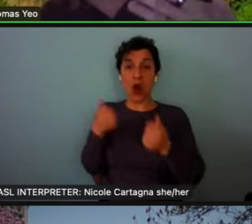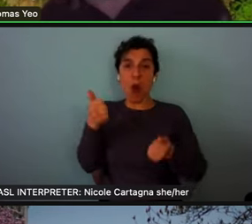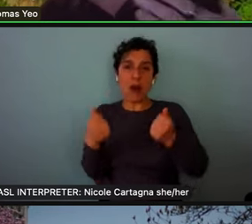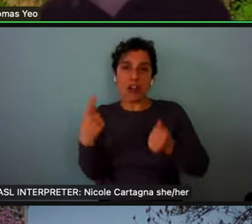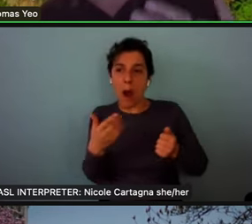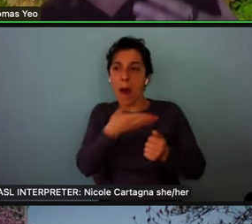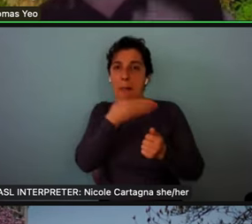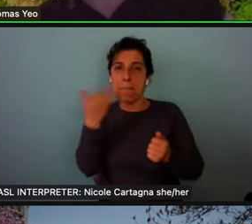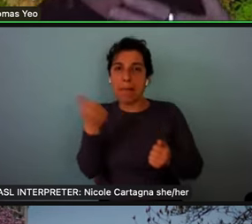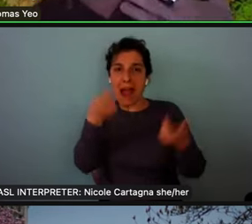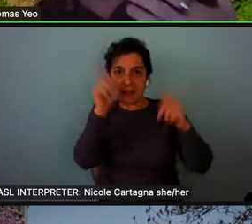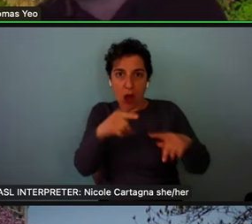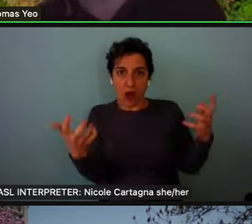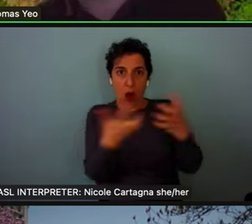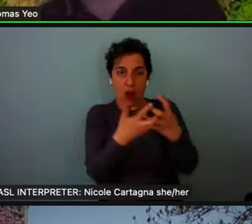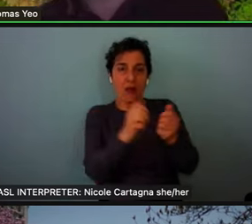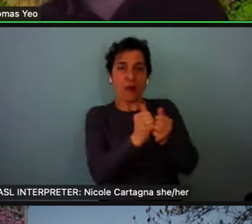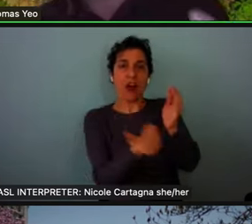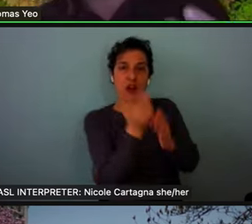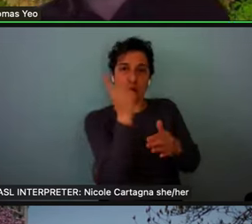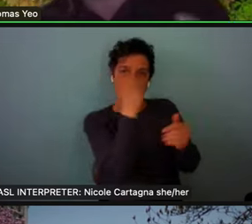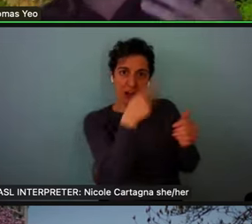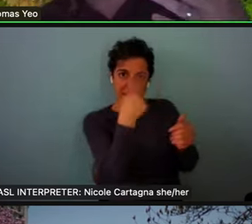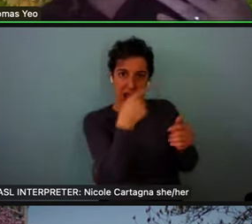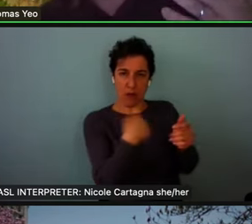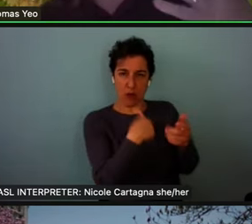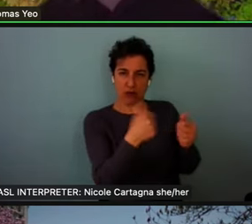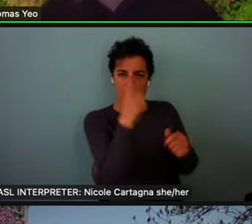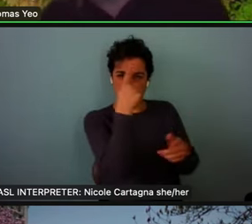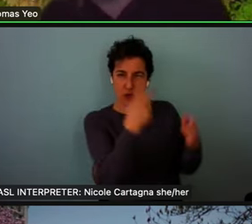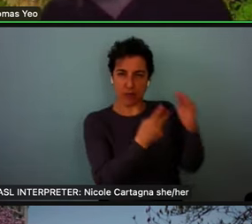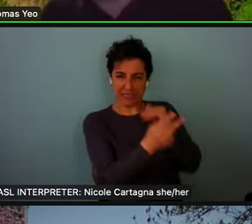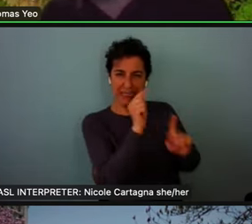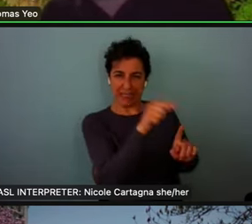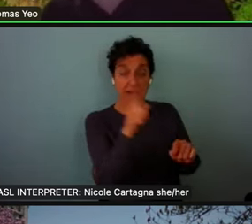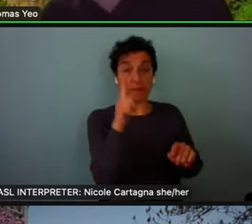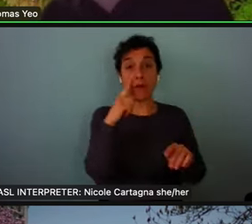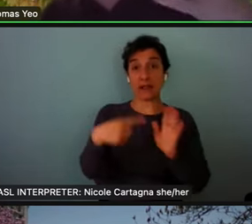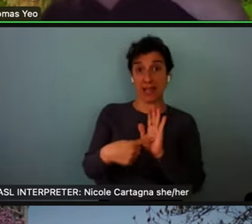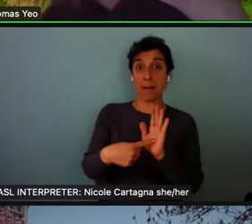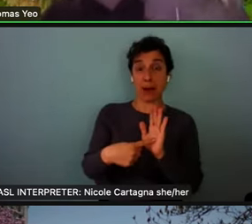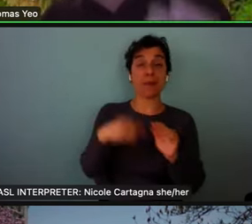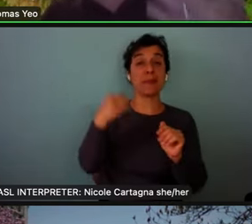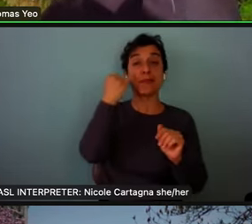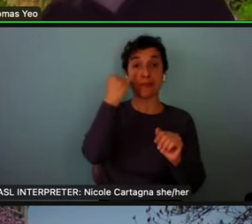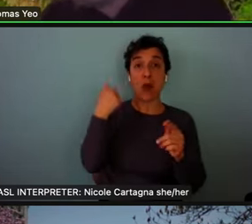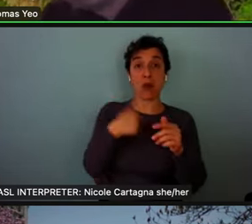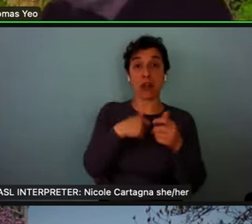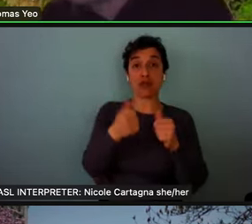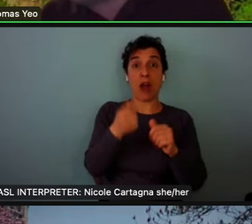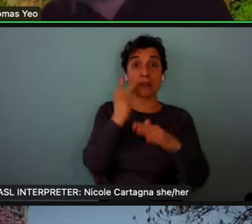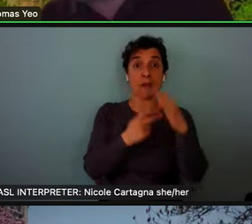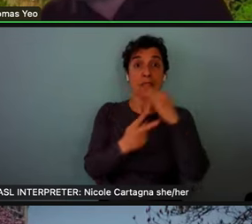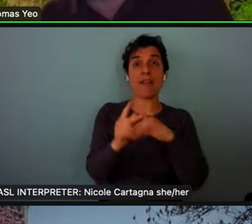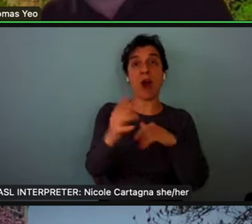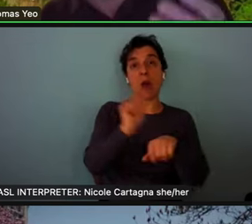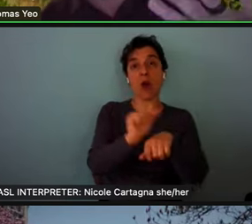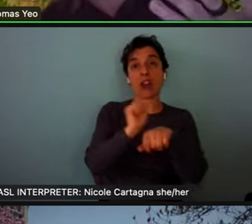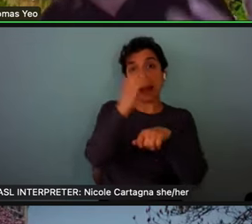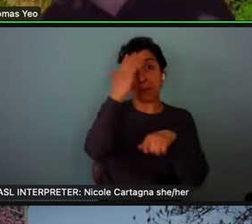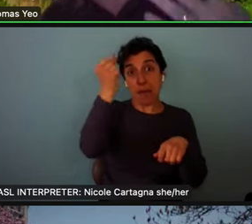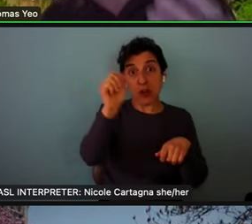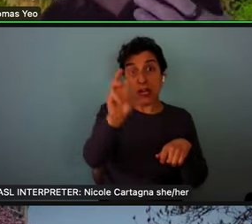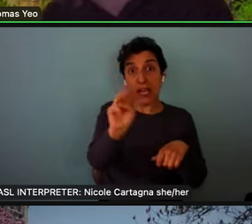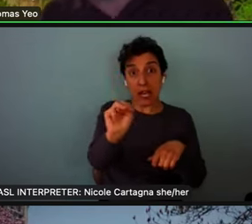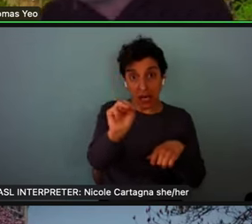with the new phenotype we're trying to predict, right? So then, for example, let's say we're trying to predict working memory, right, in